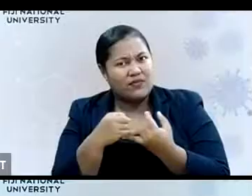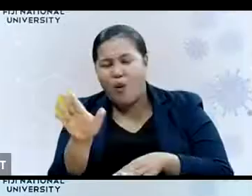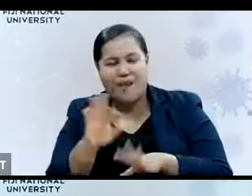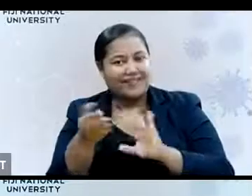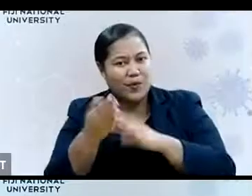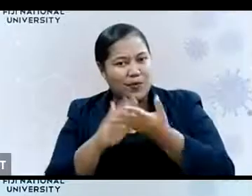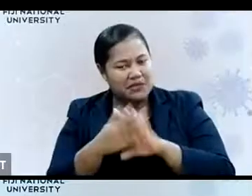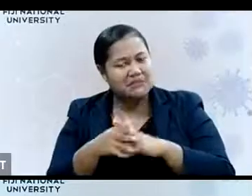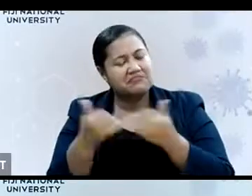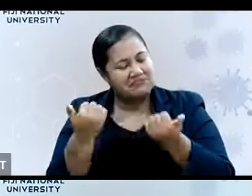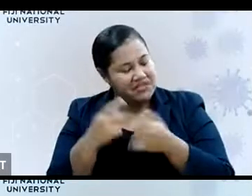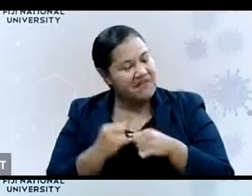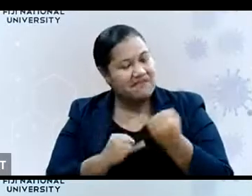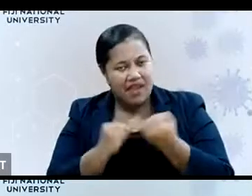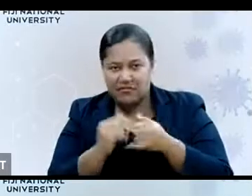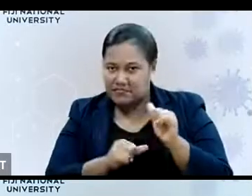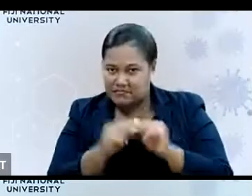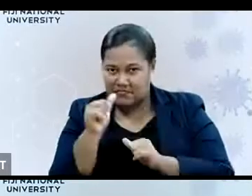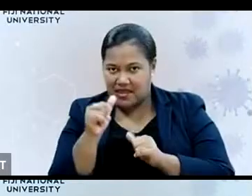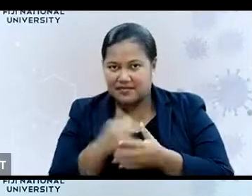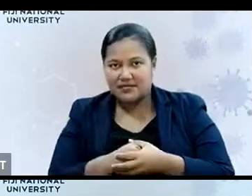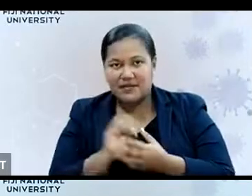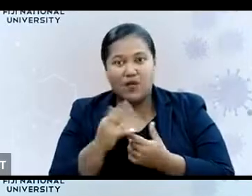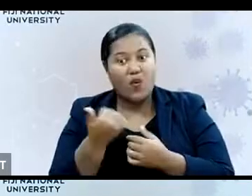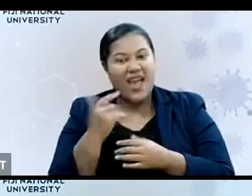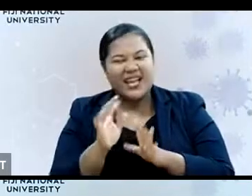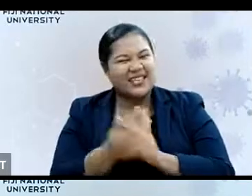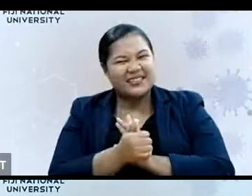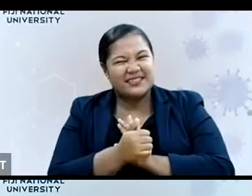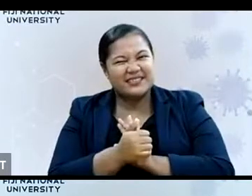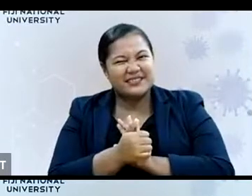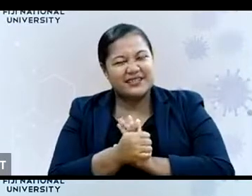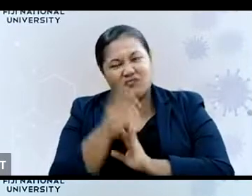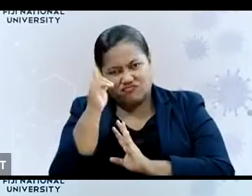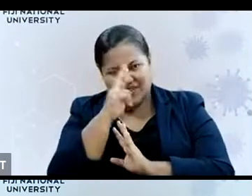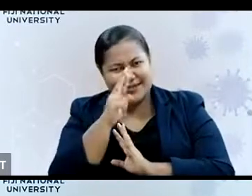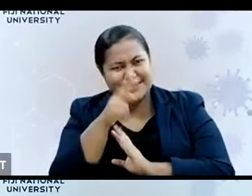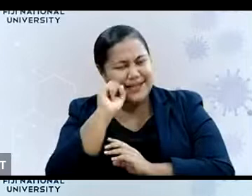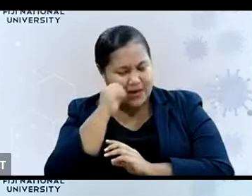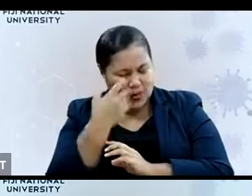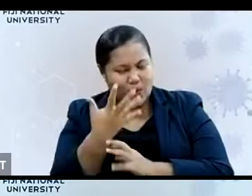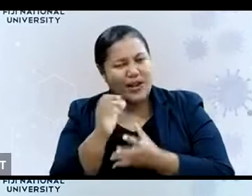far greater than any potential risks that might be